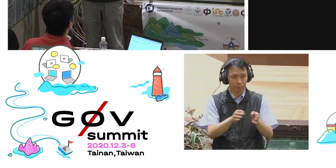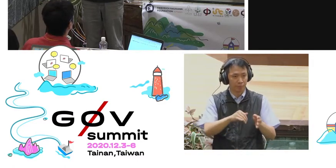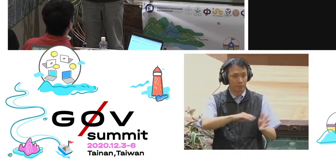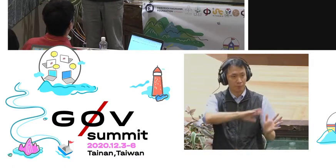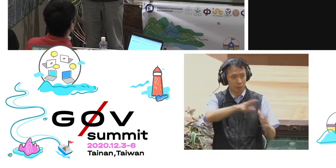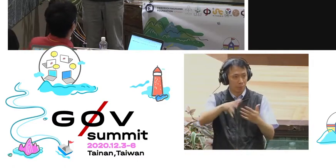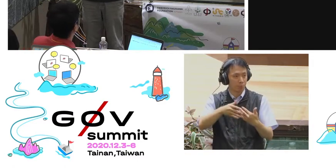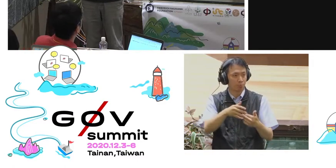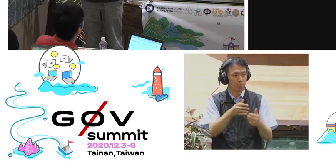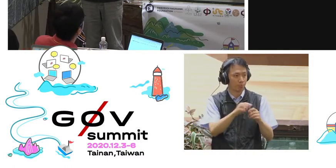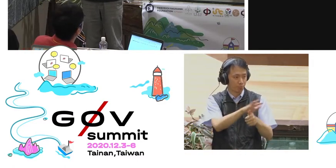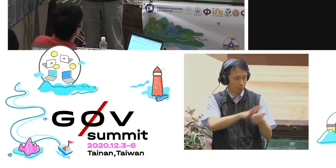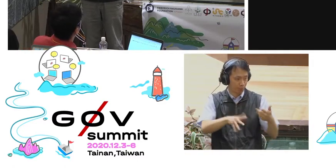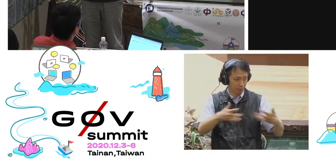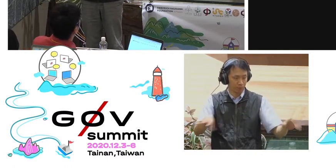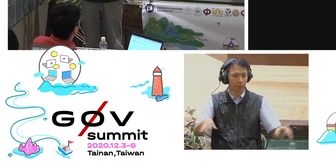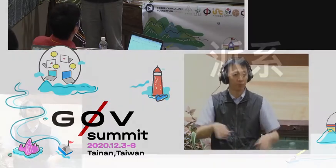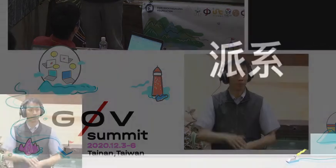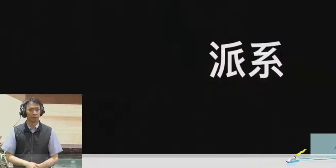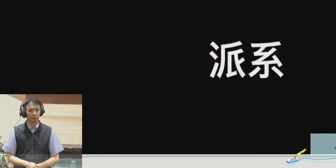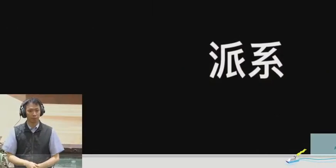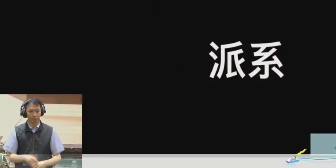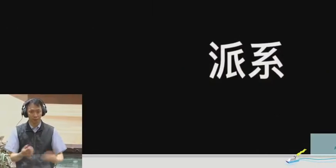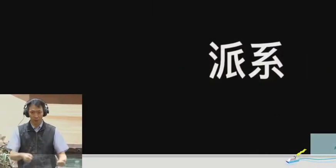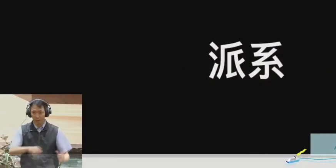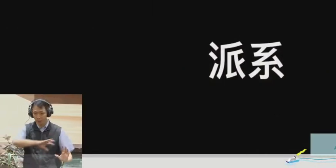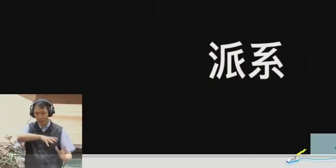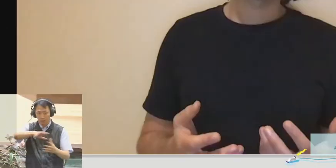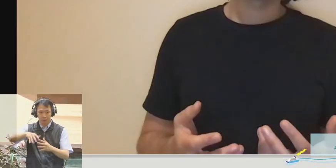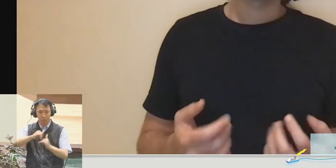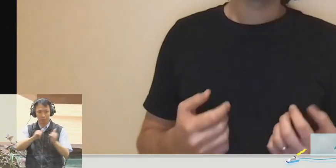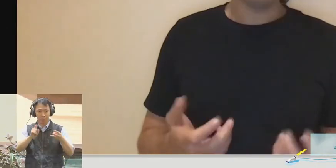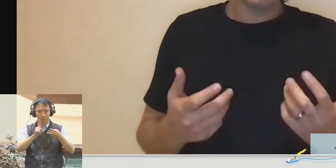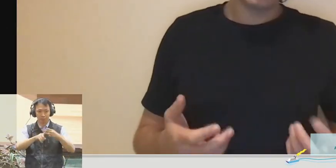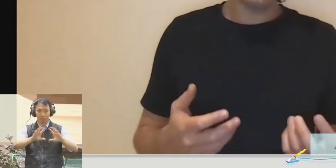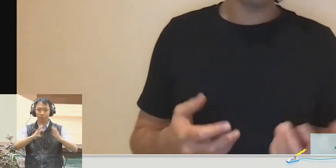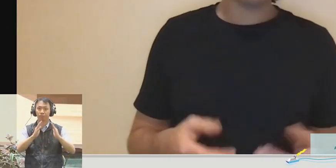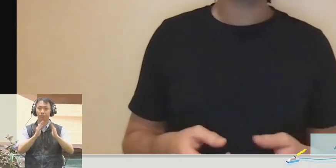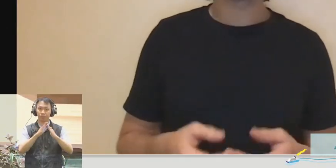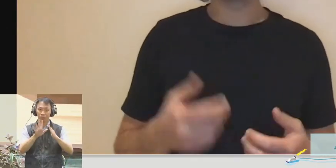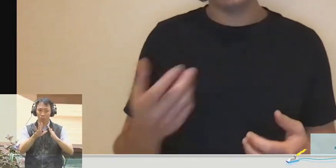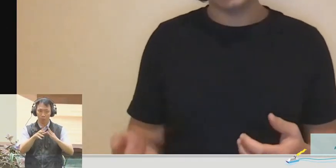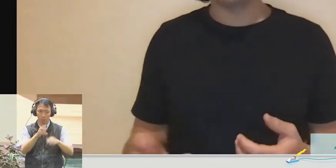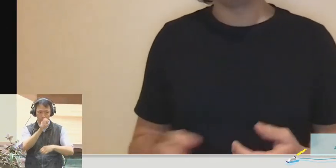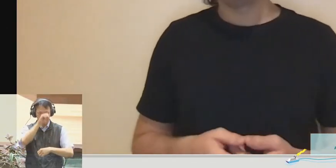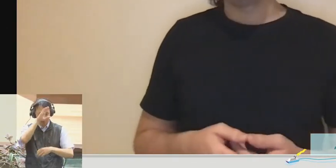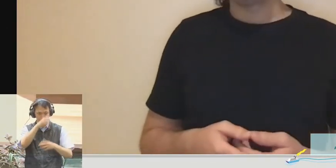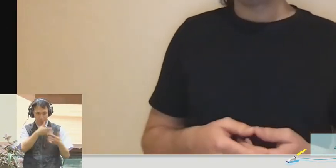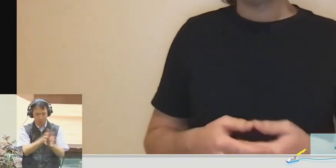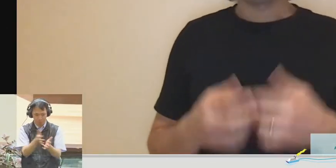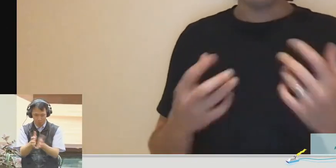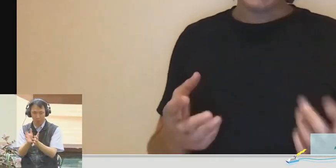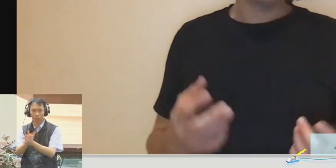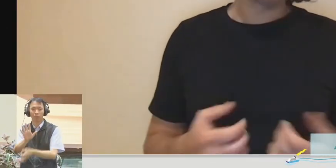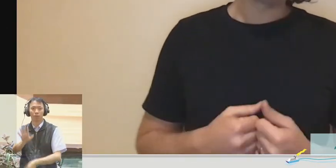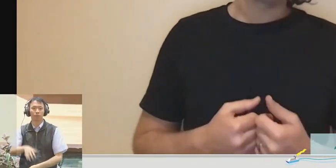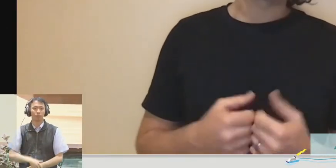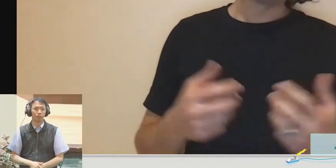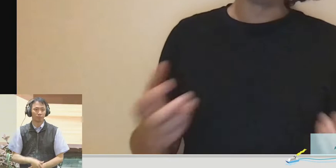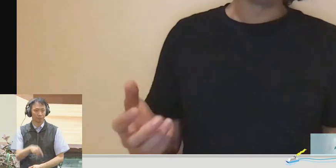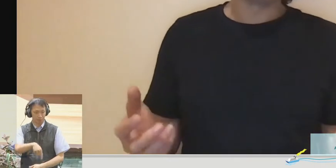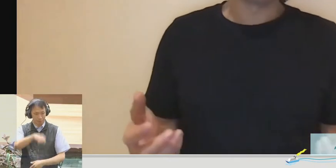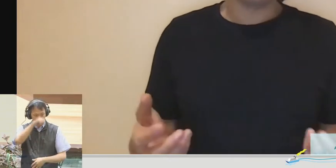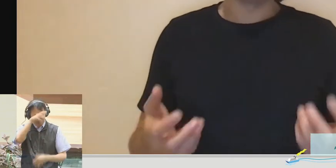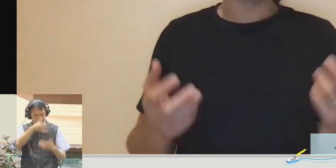Democratic governments around the world are dominated by factions. Members of these factions are elected, but the factions